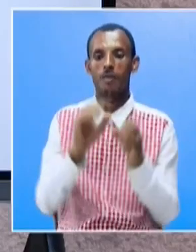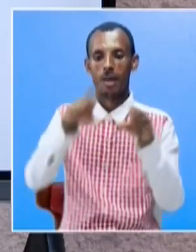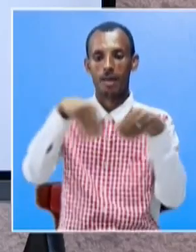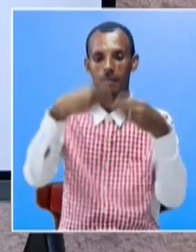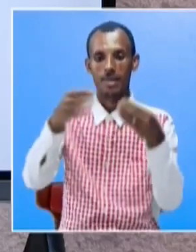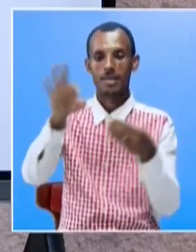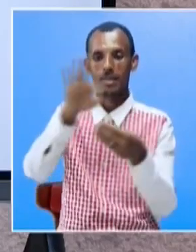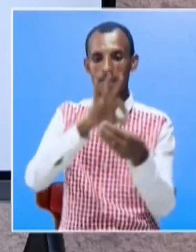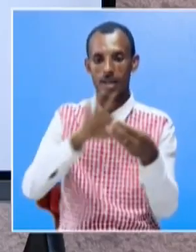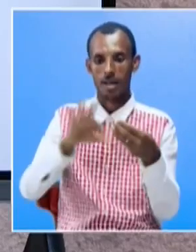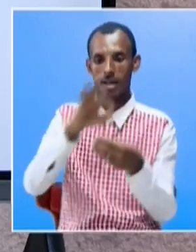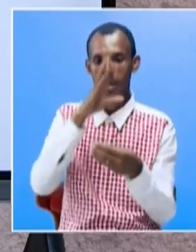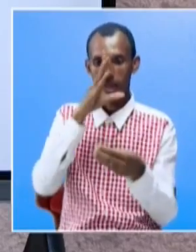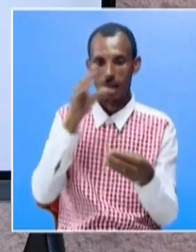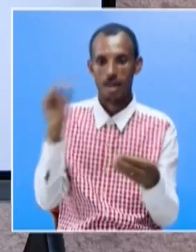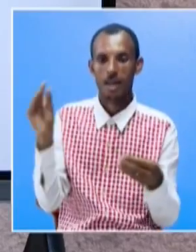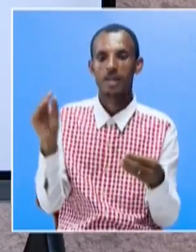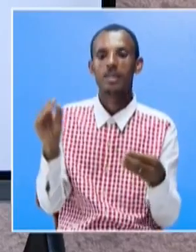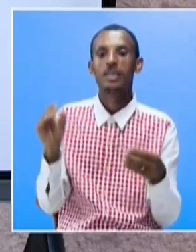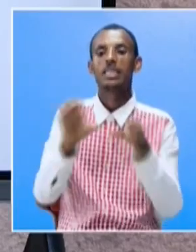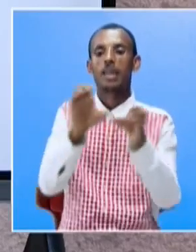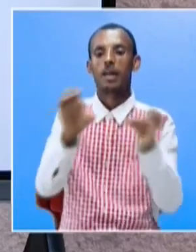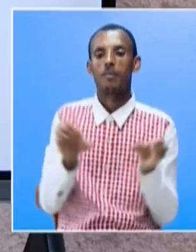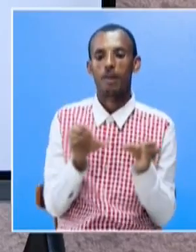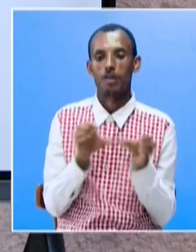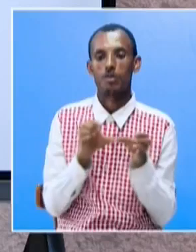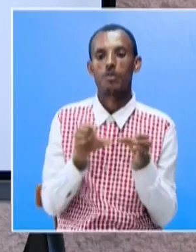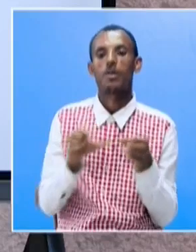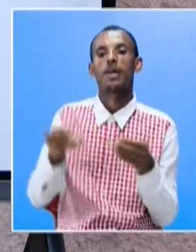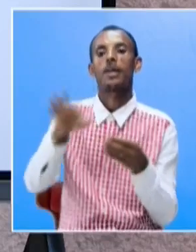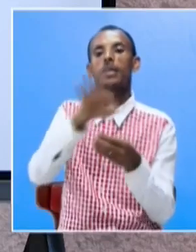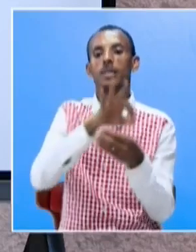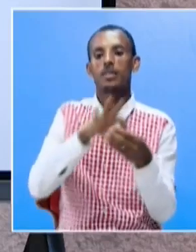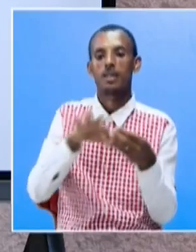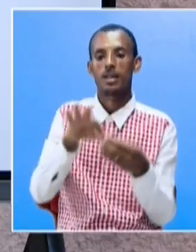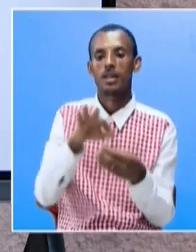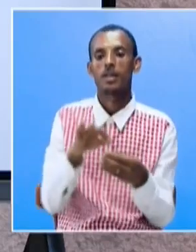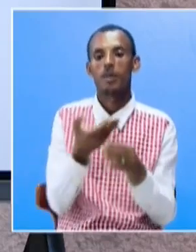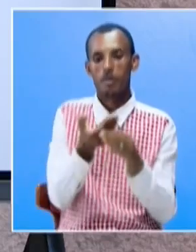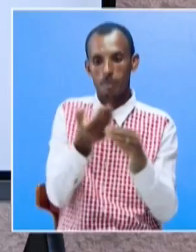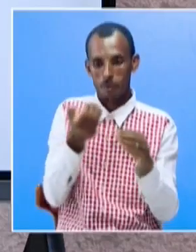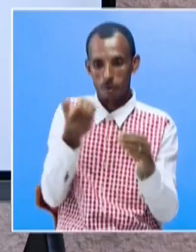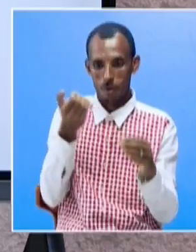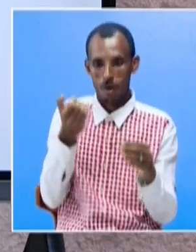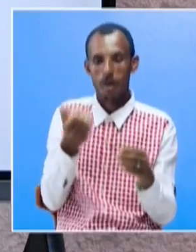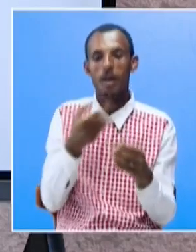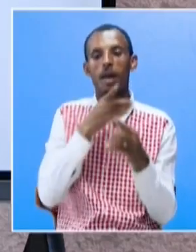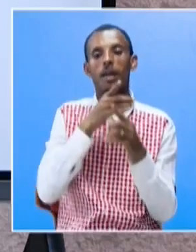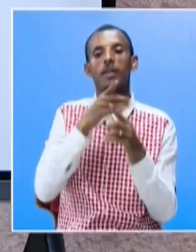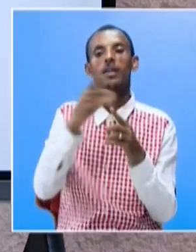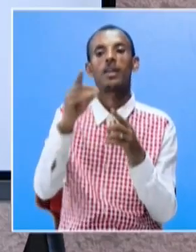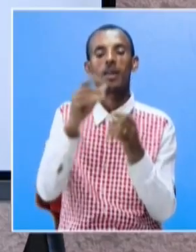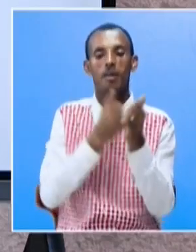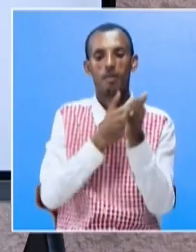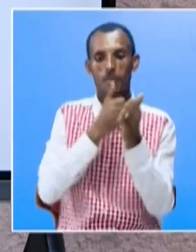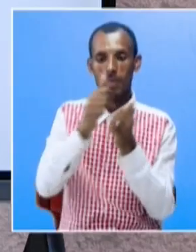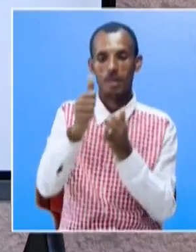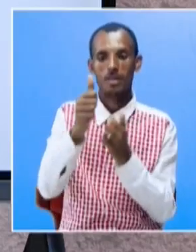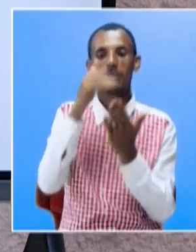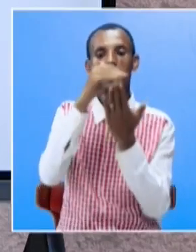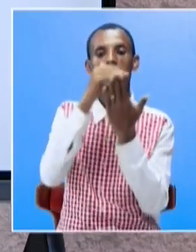circle and circumference of a circle. So before directly proceeding to the